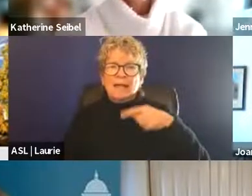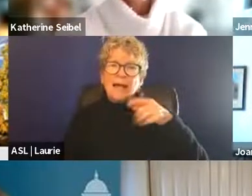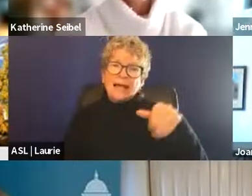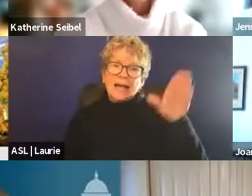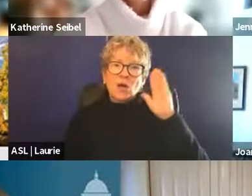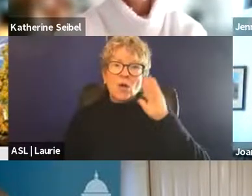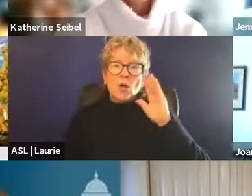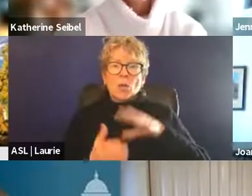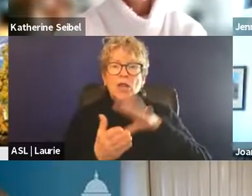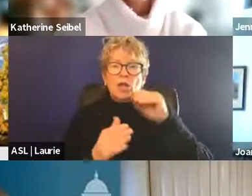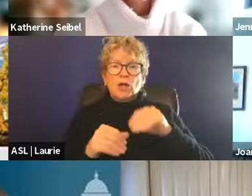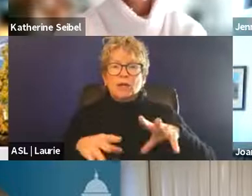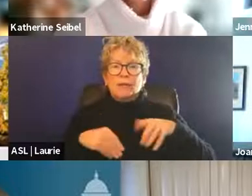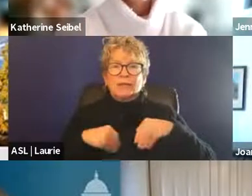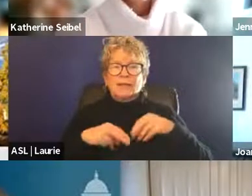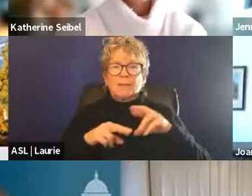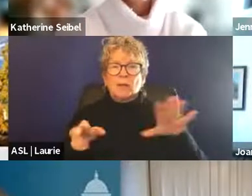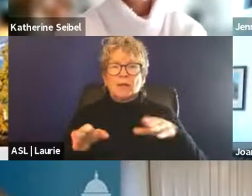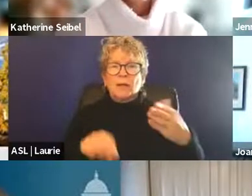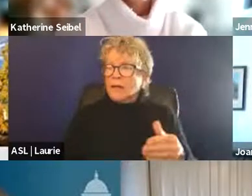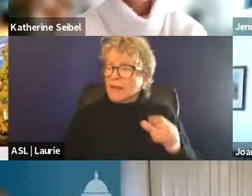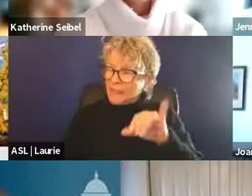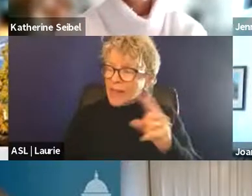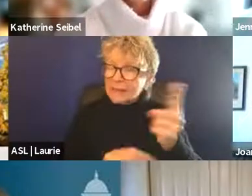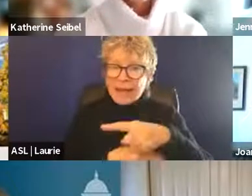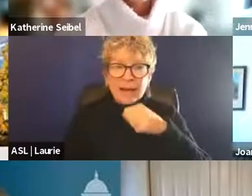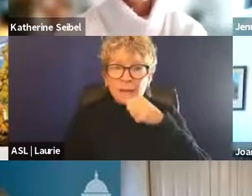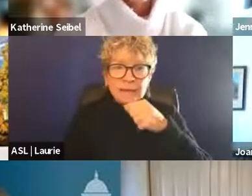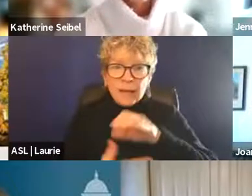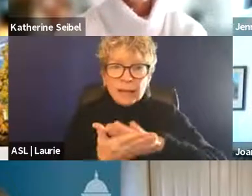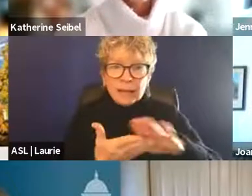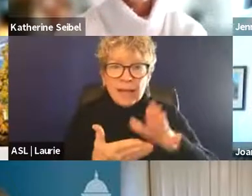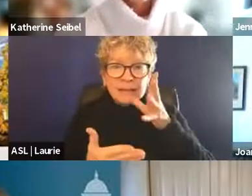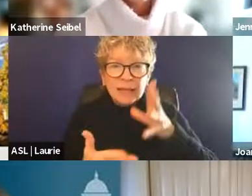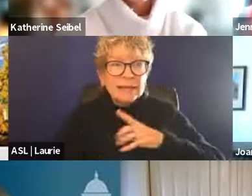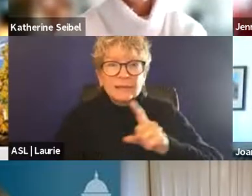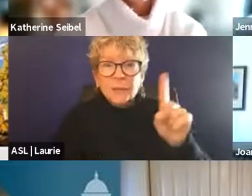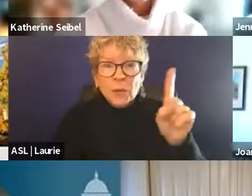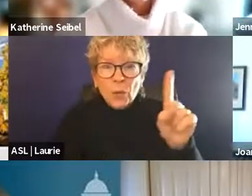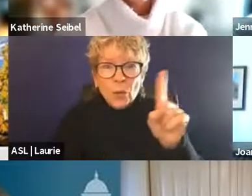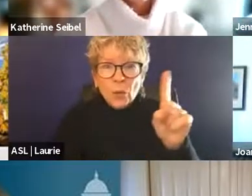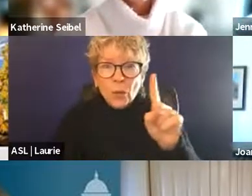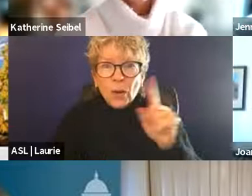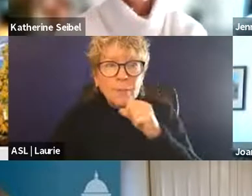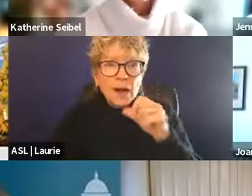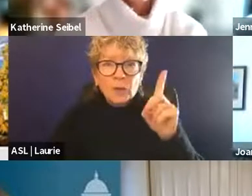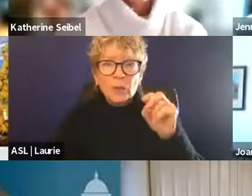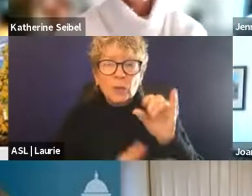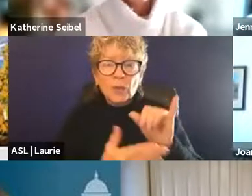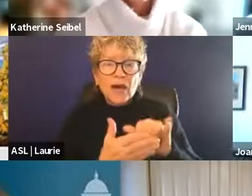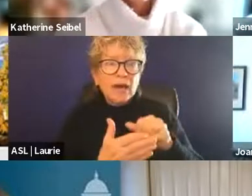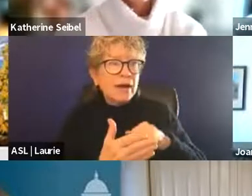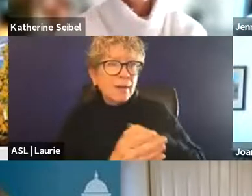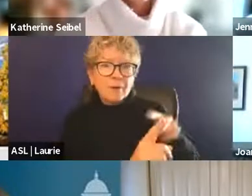And I was not a nice lady that day. And I said, no, I wasn't going to do that. That I would go file this